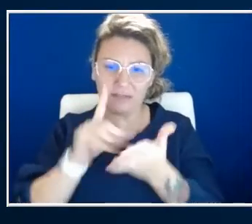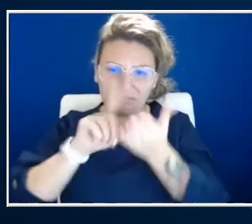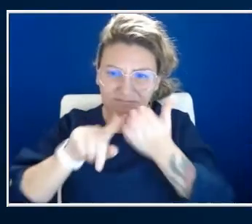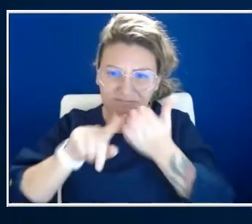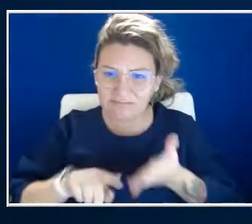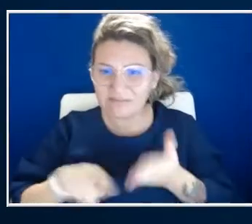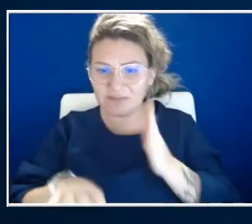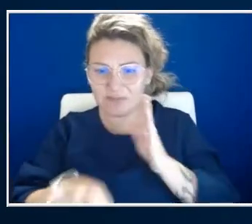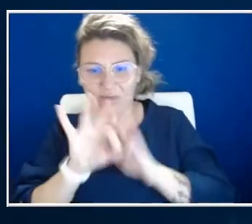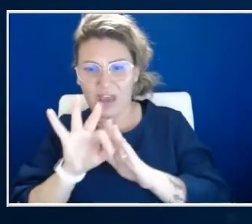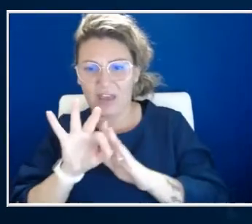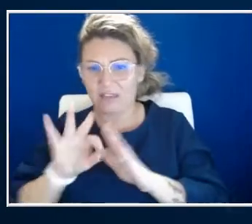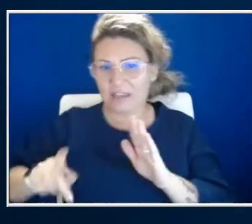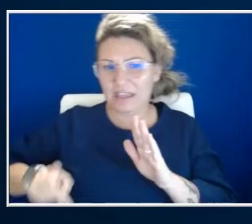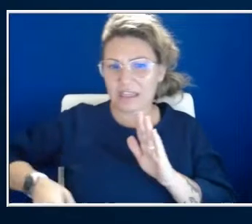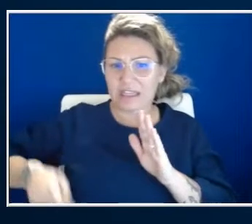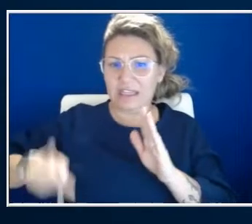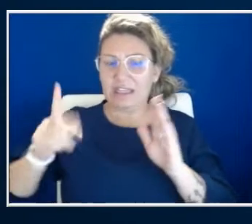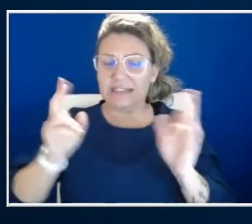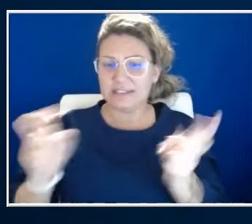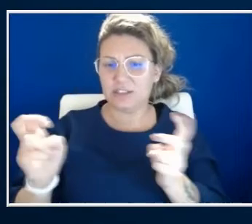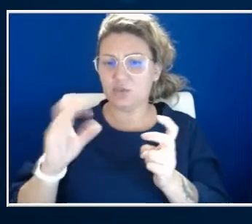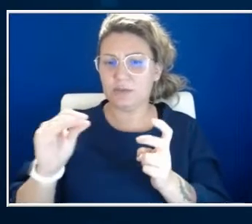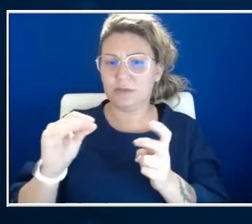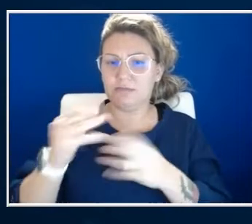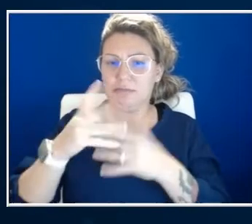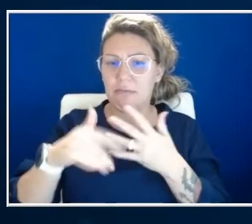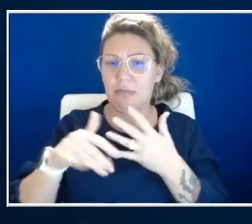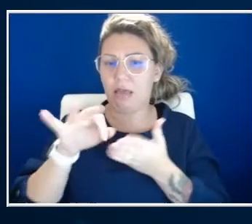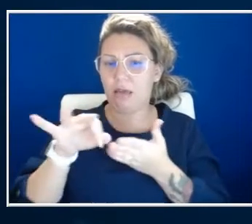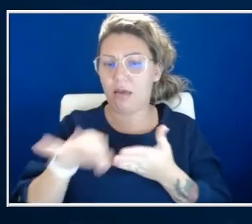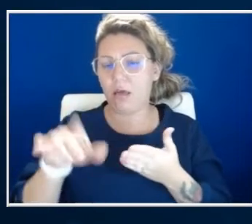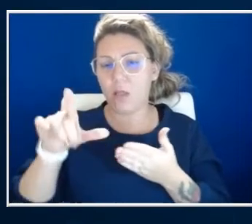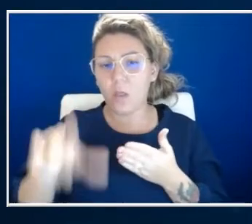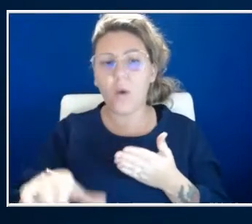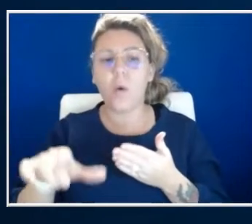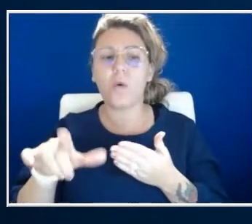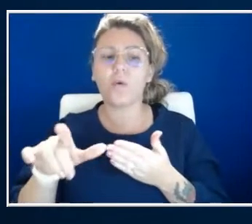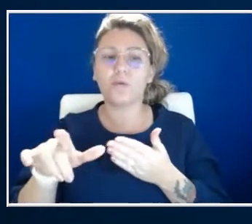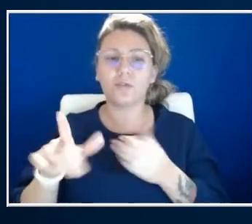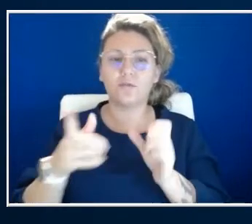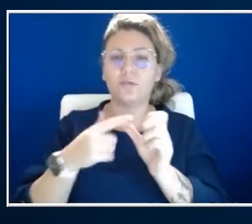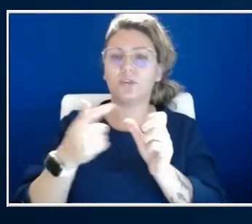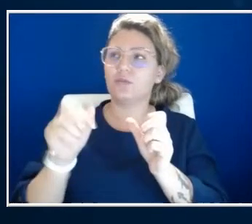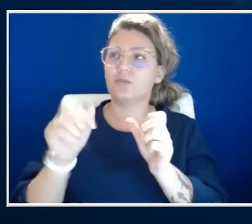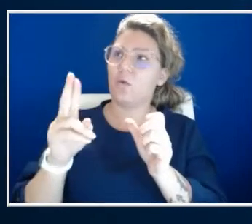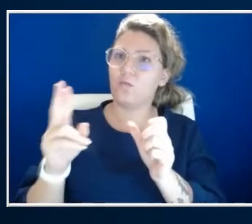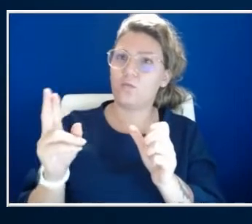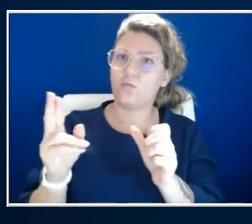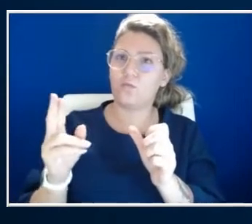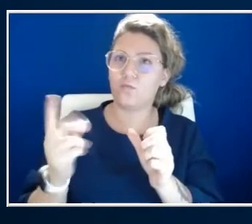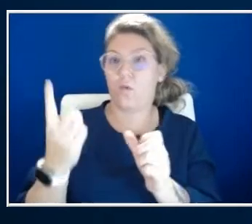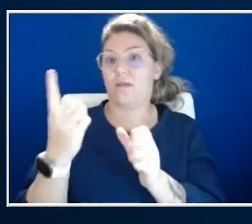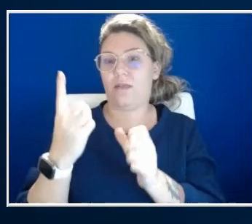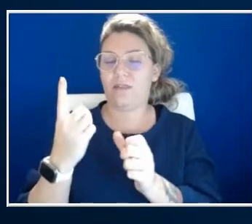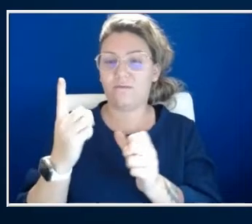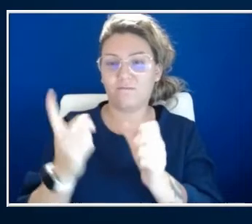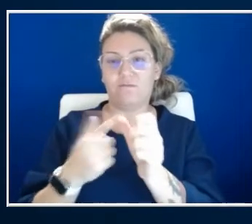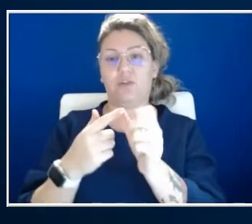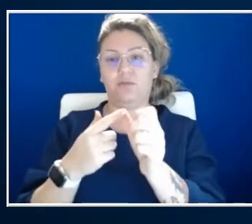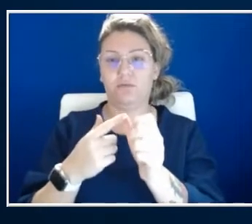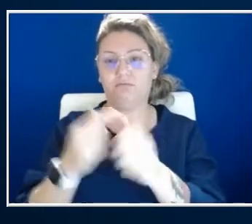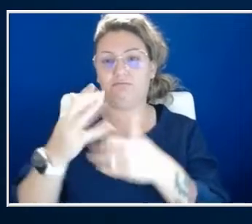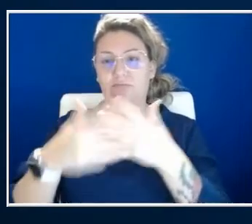blood counts were very low. He received the first, or one of the first, blood transfusions for gorillas,